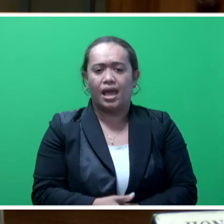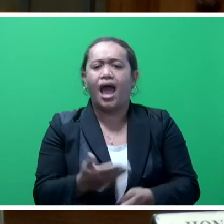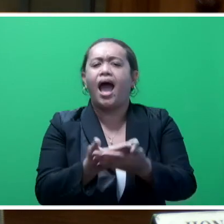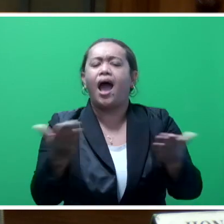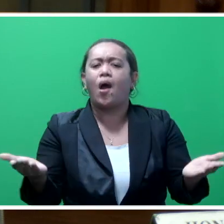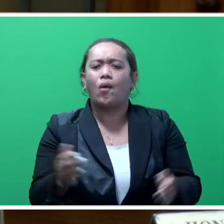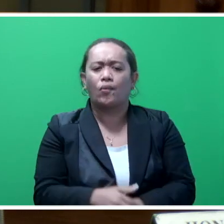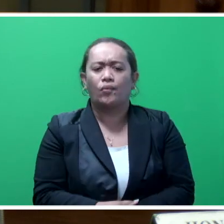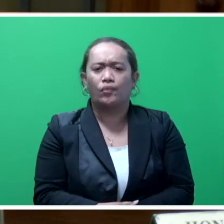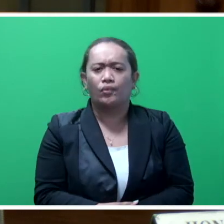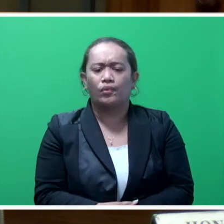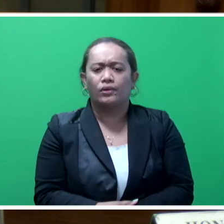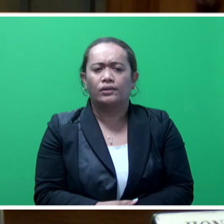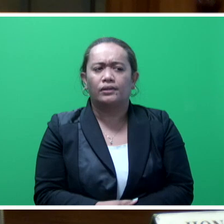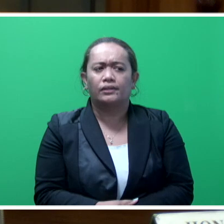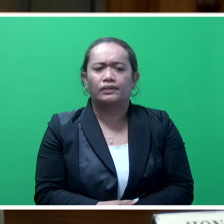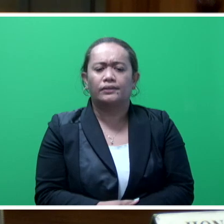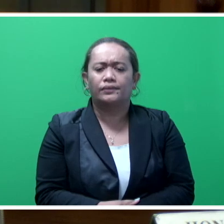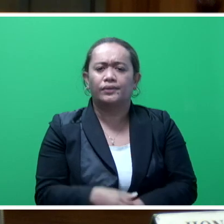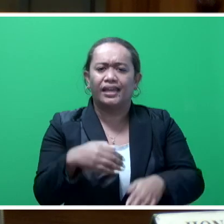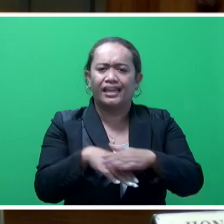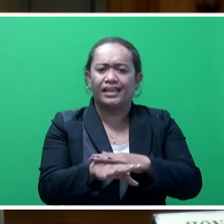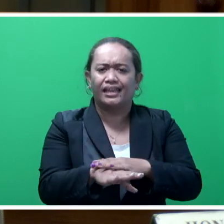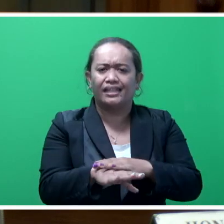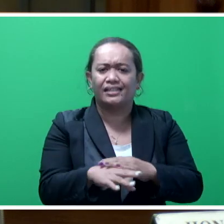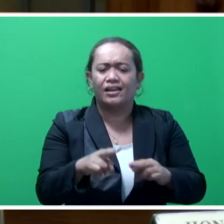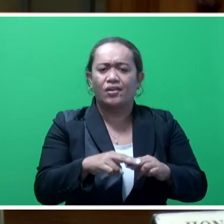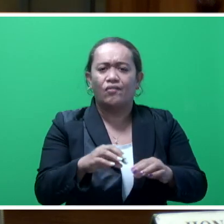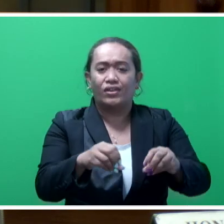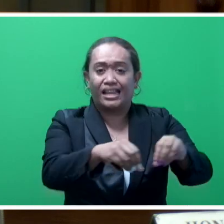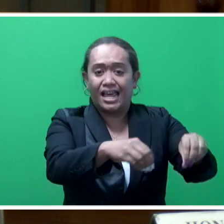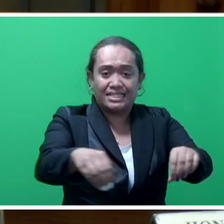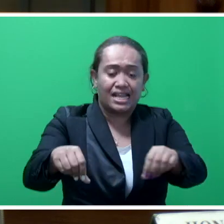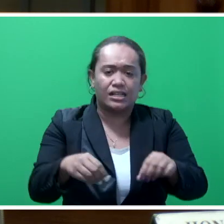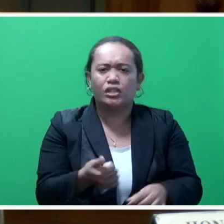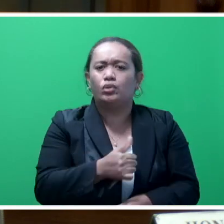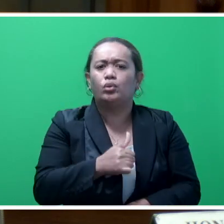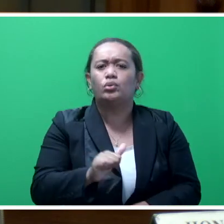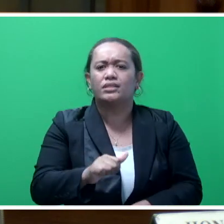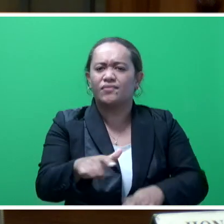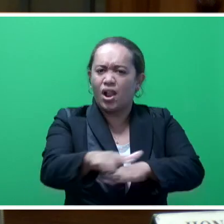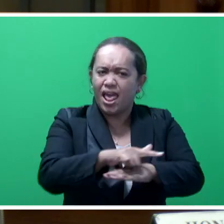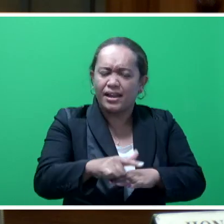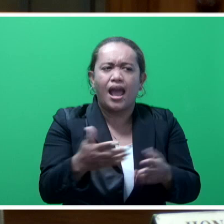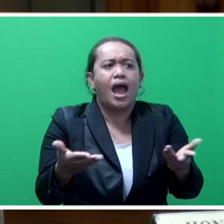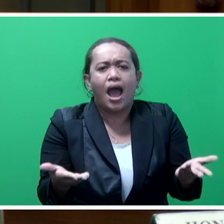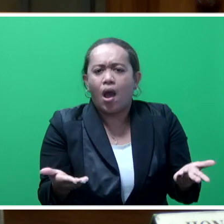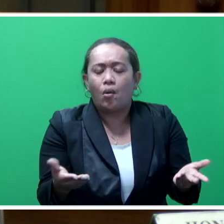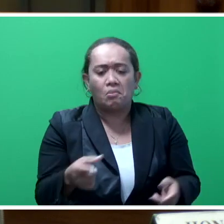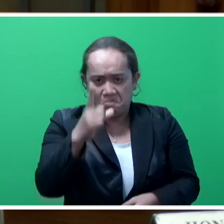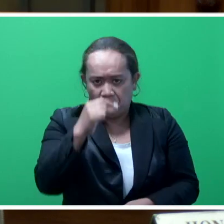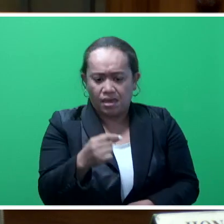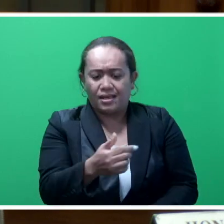that are in these fertilizers, in these inorganic fertilizers that are used in the agriculture sector, has major